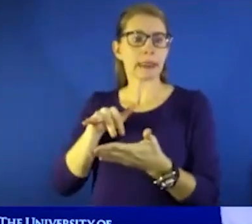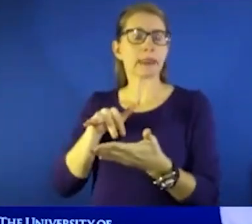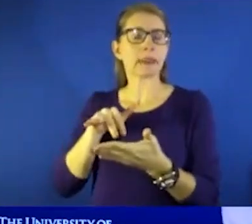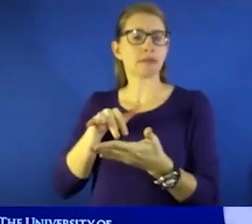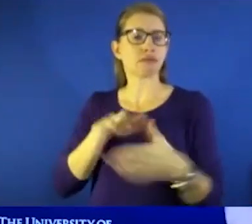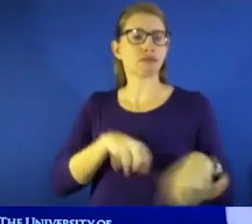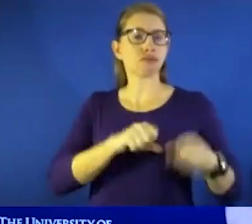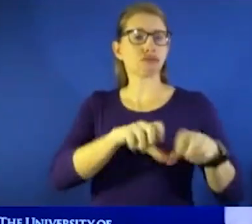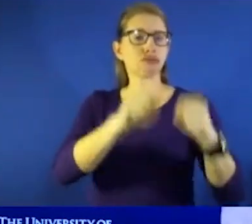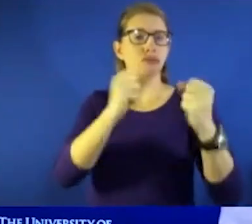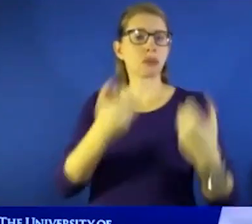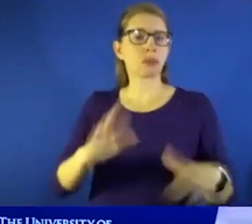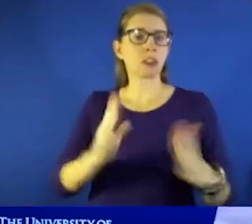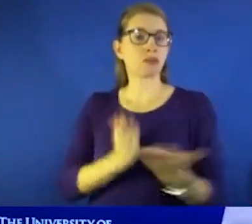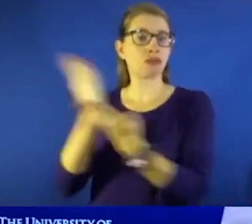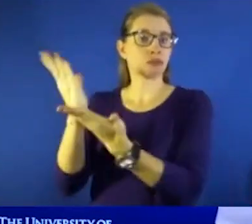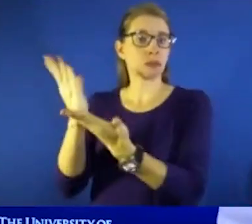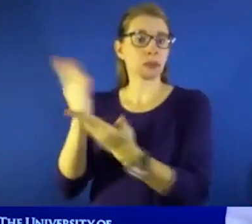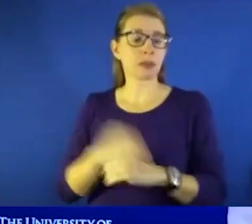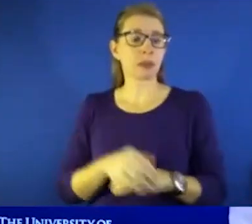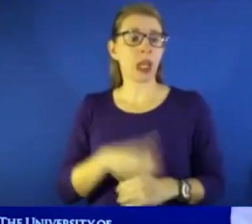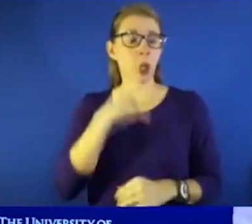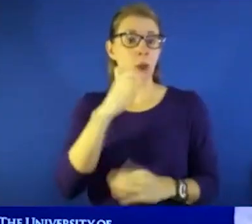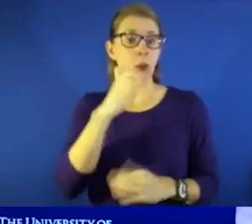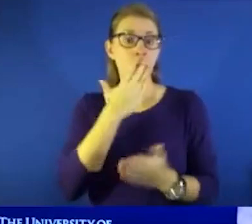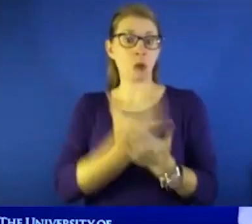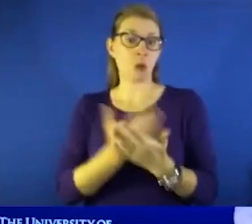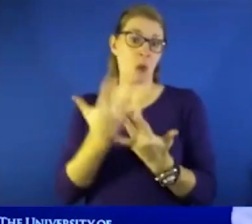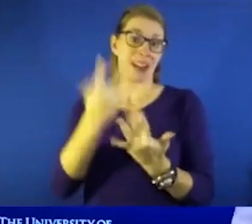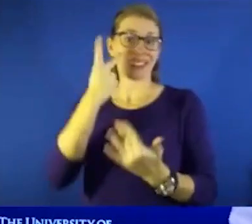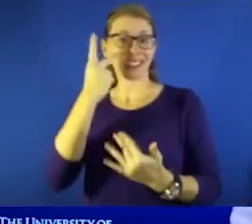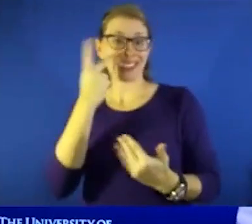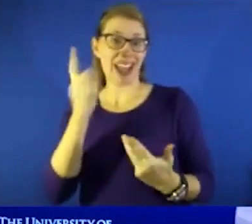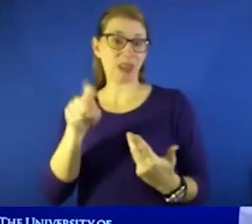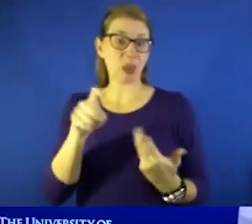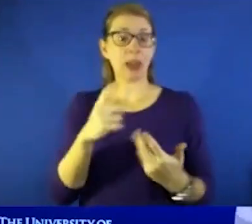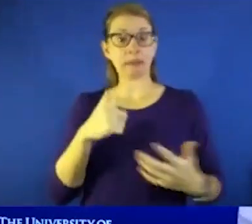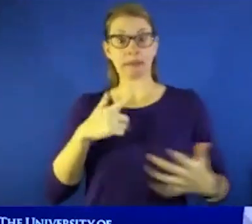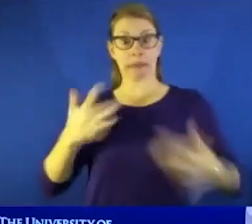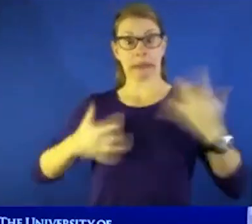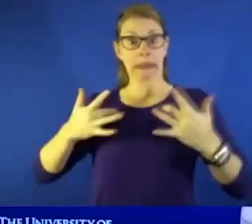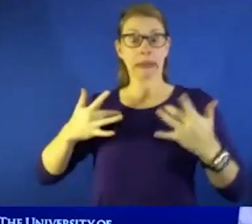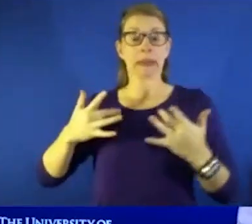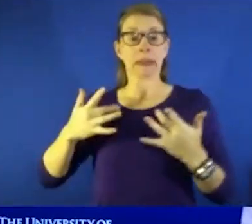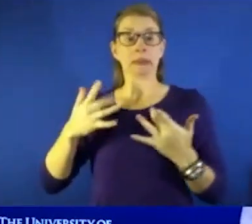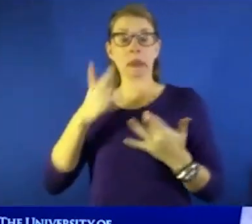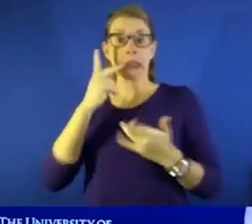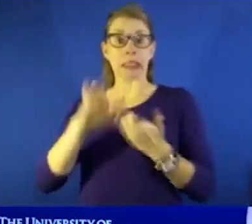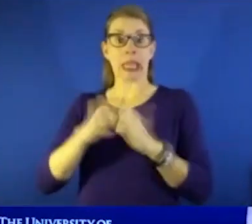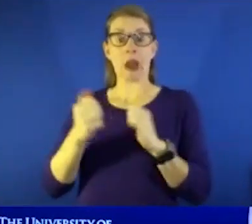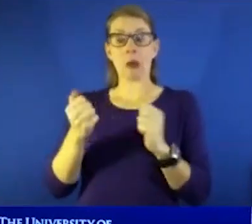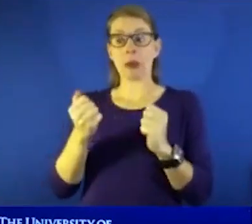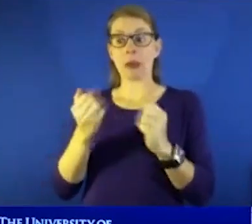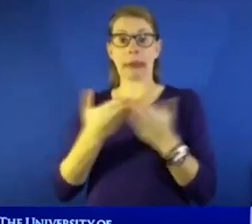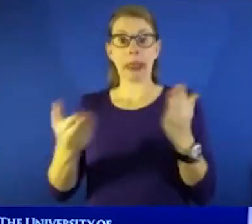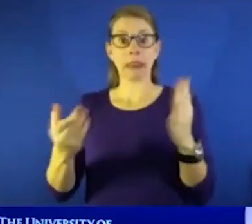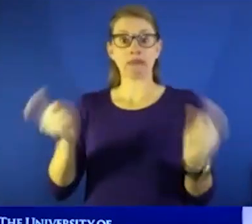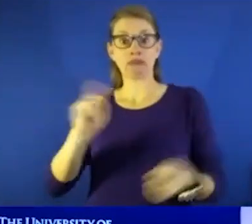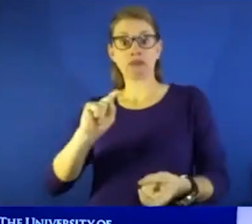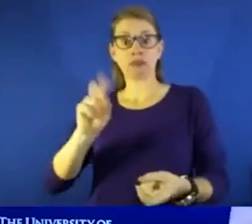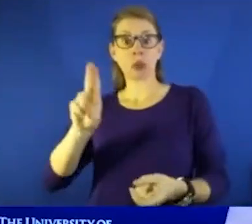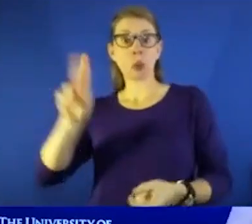I think it looks good, and we have to wait and see. I'm certainly excited to see how things look different now in the UK now that it's